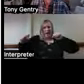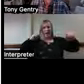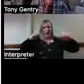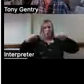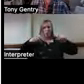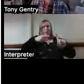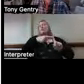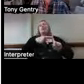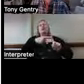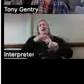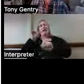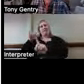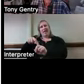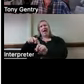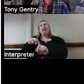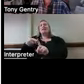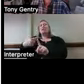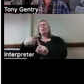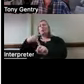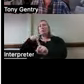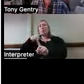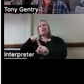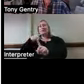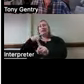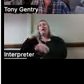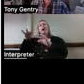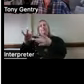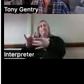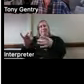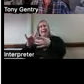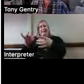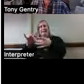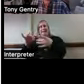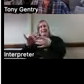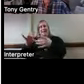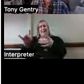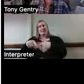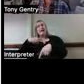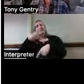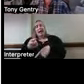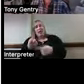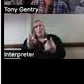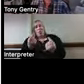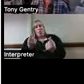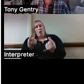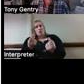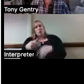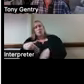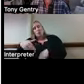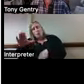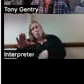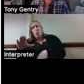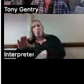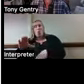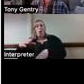they do instead is recite back to you a tape recorded message telling you what to do when the fire, when a